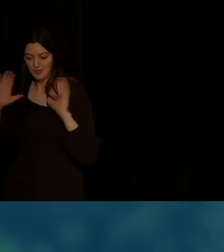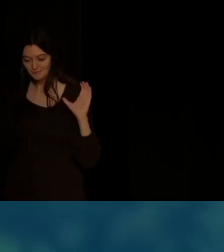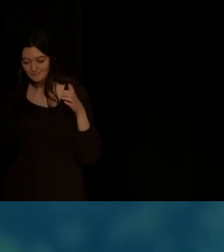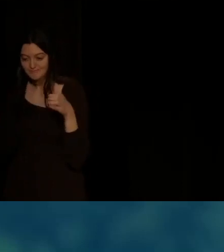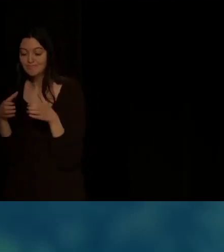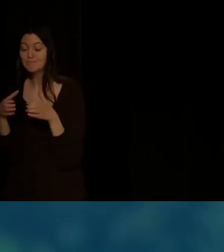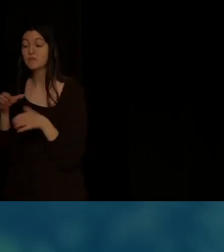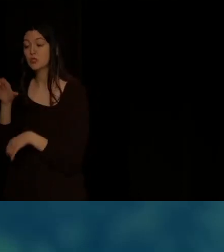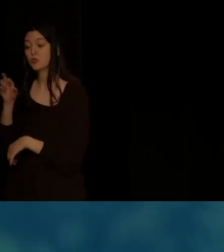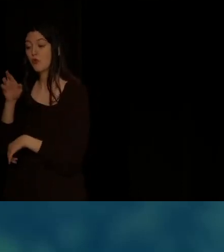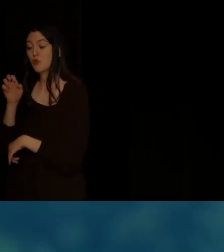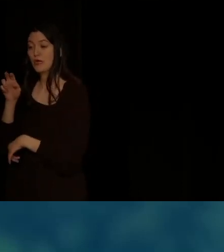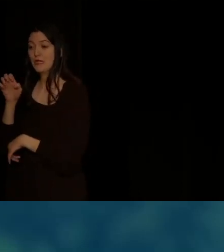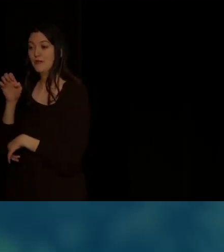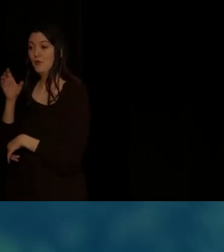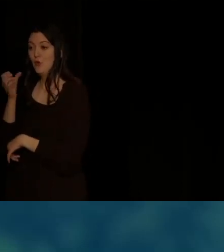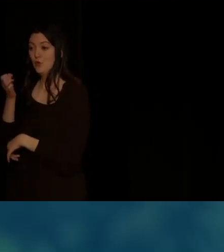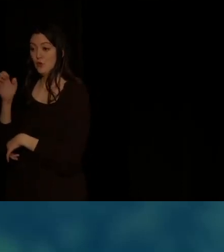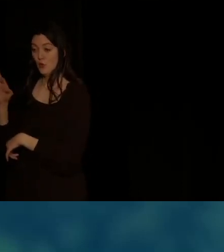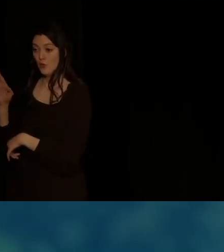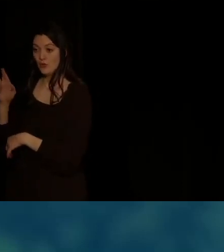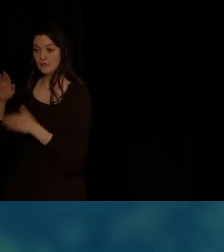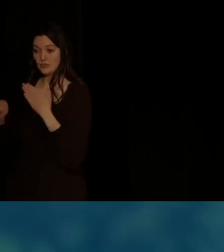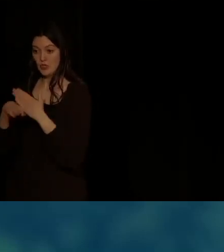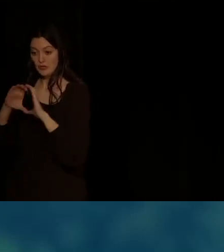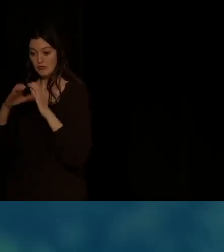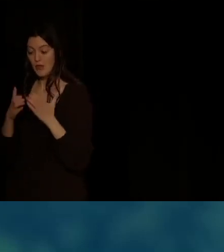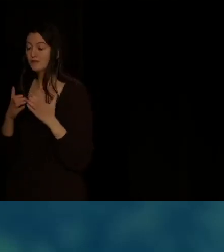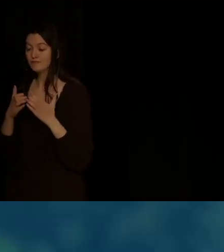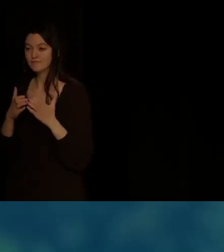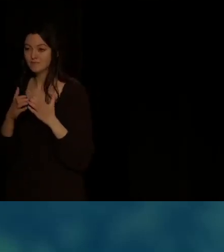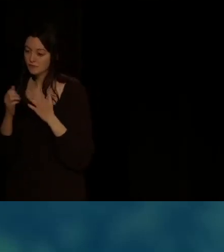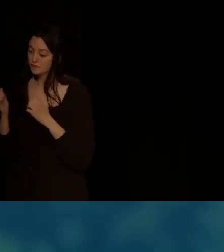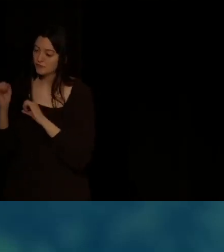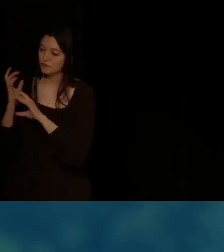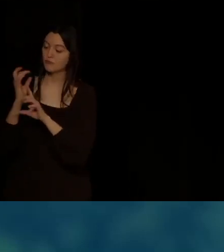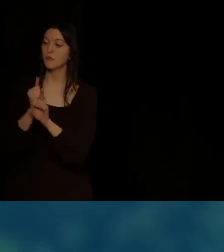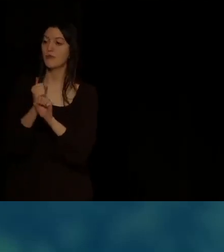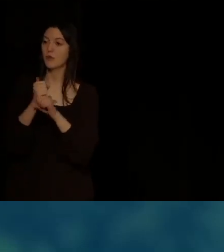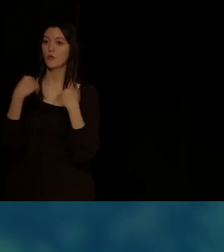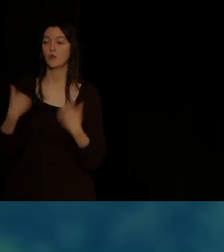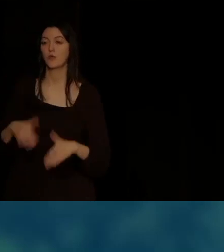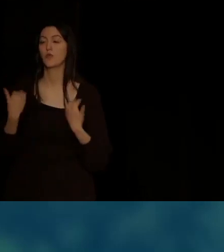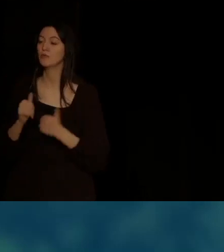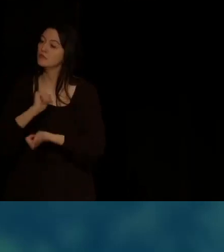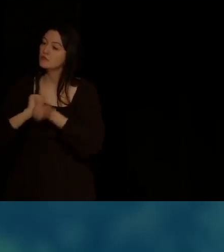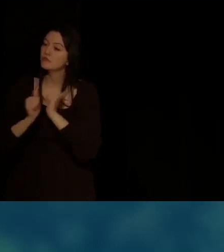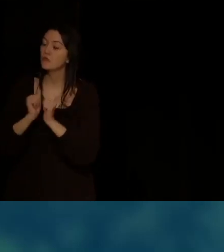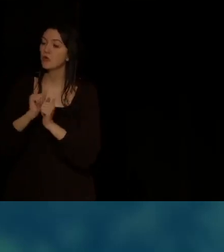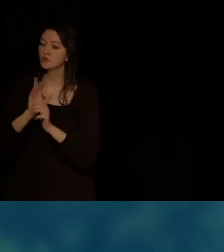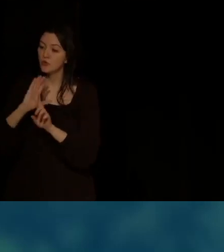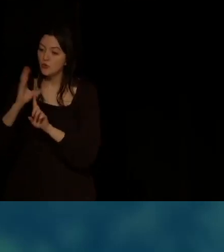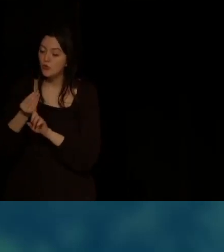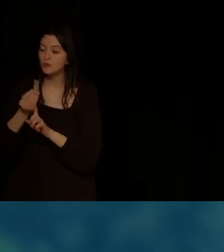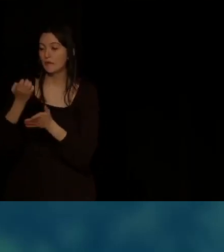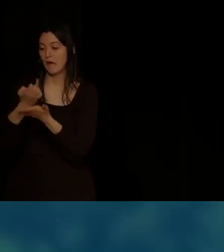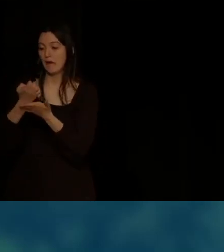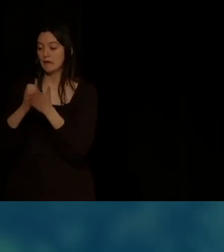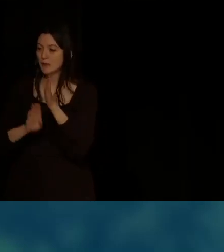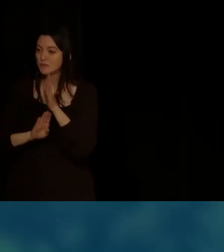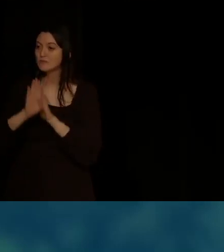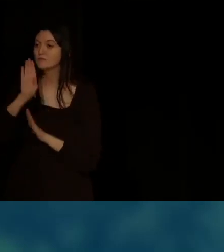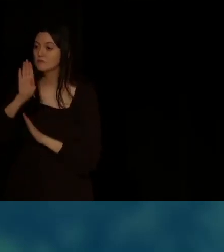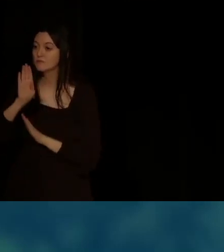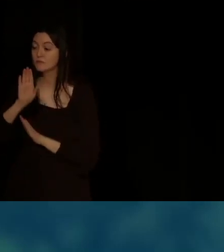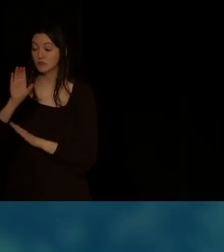Creve Coeur Park Soccer Complex brought to St. Louis a vibrant sports culture and economic vitality.